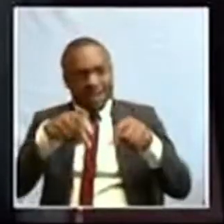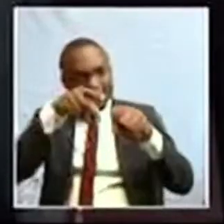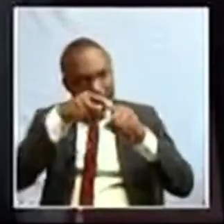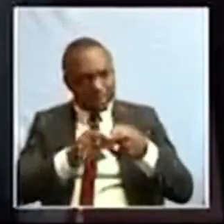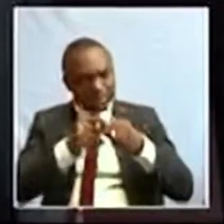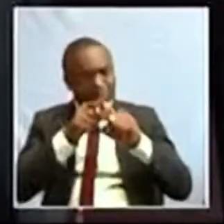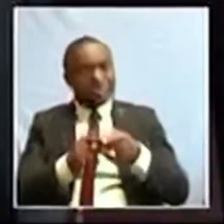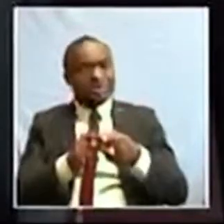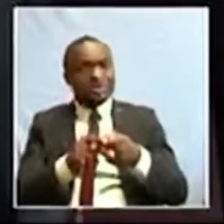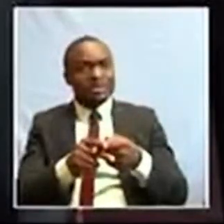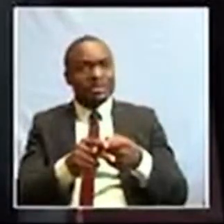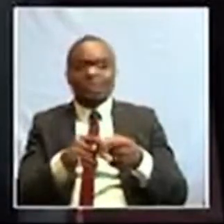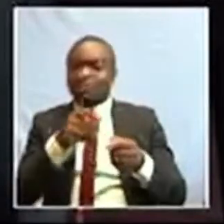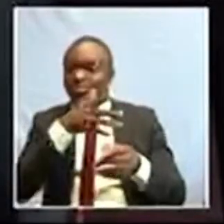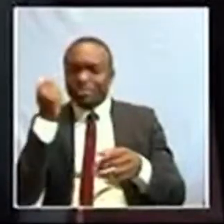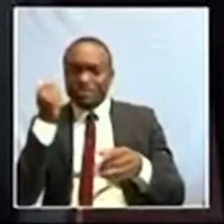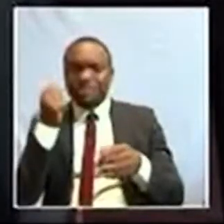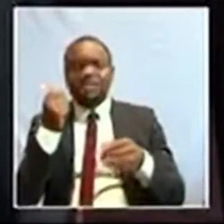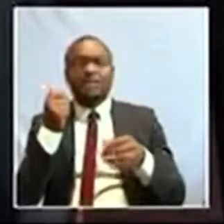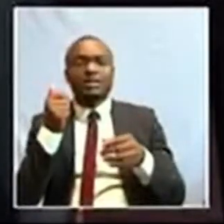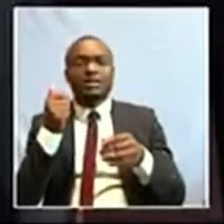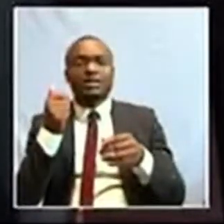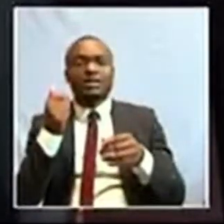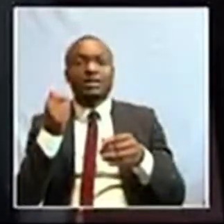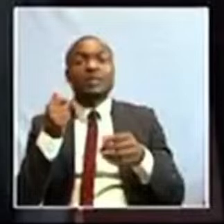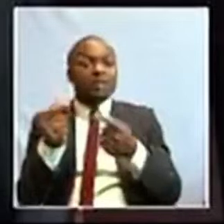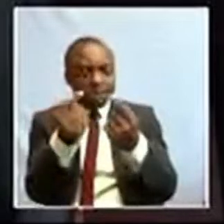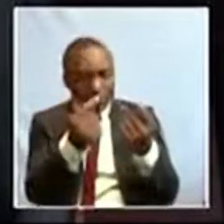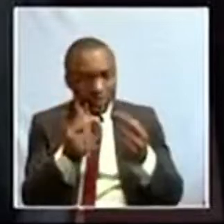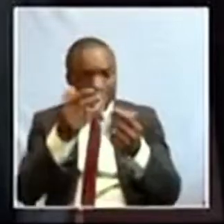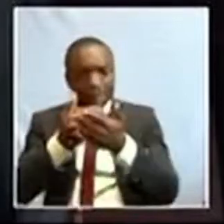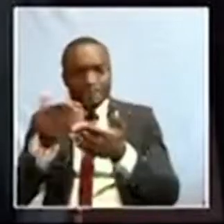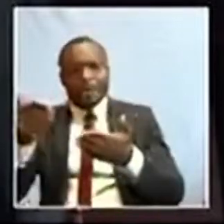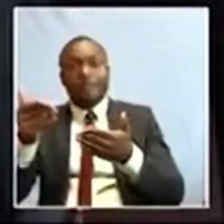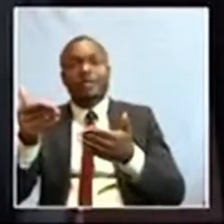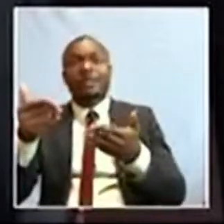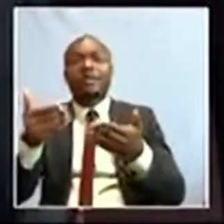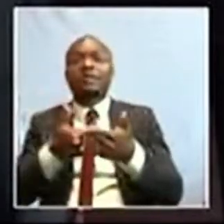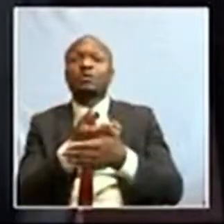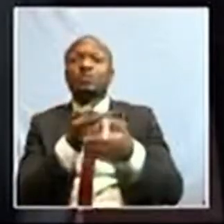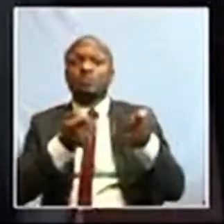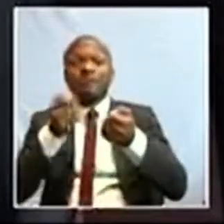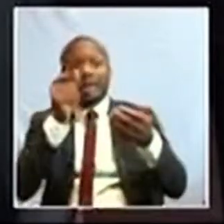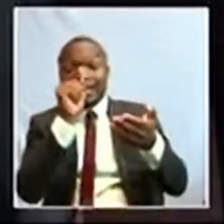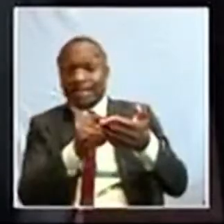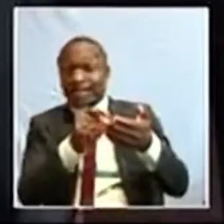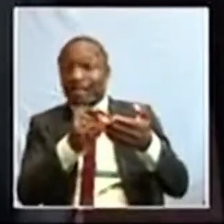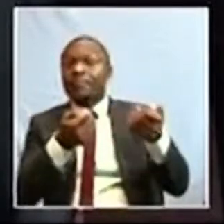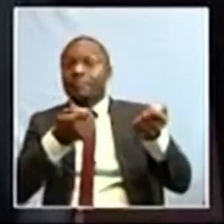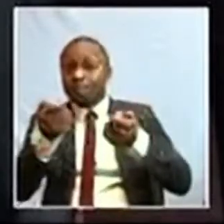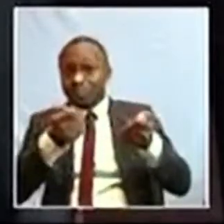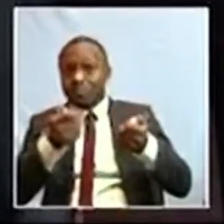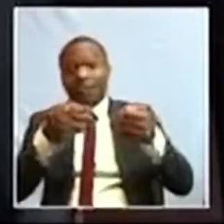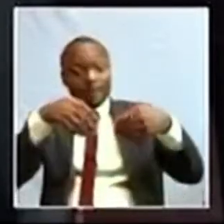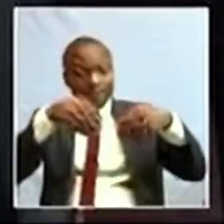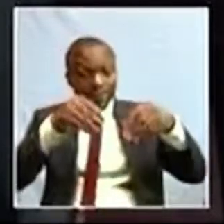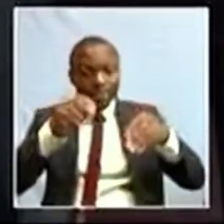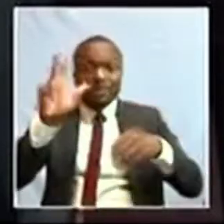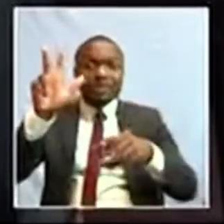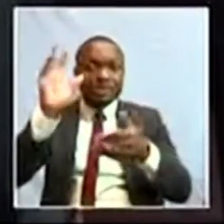fixed, or you would have been in a better position of acquiring a better vehicle. And I can bet you this vehicle that has been auctioned